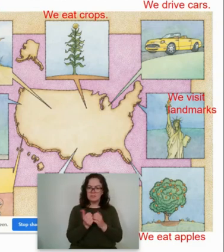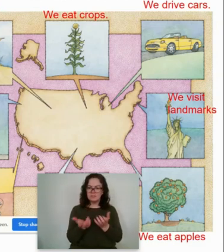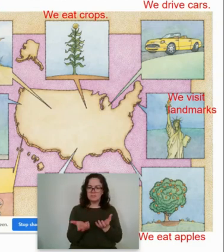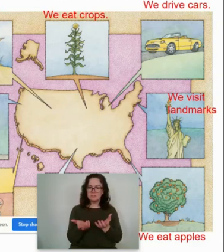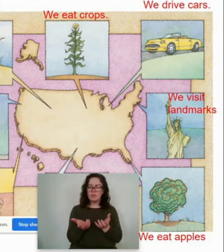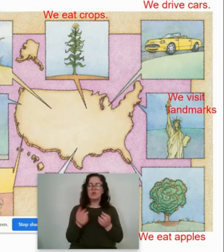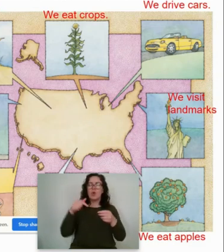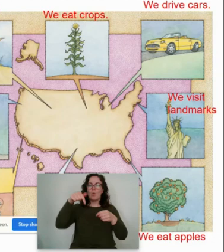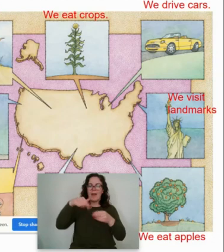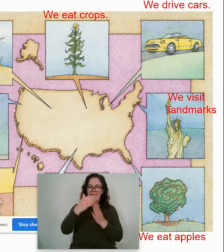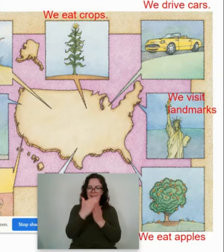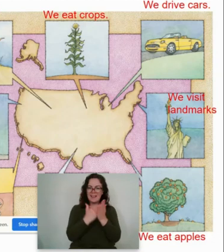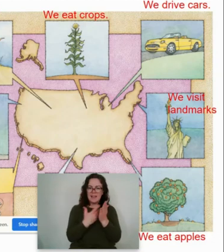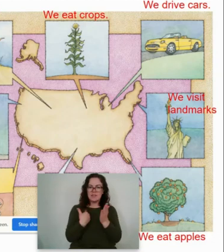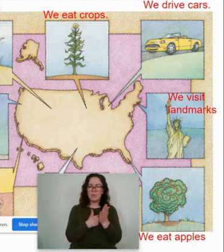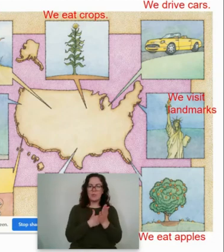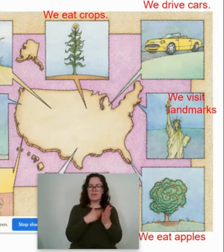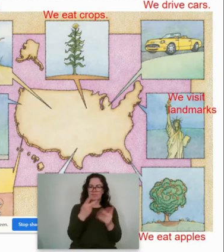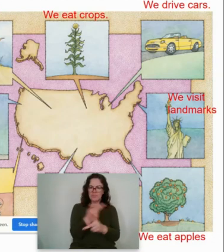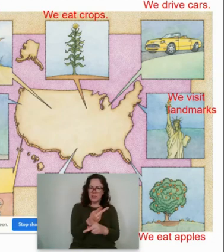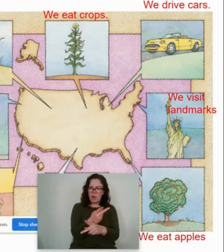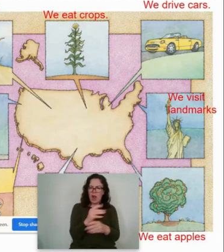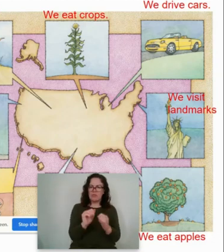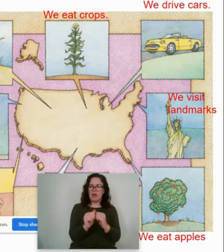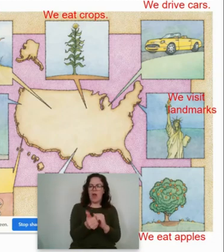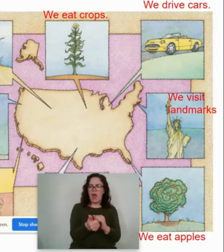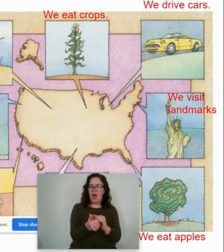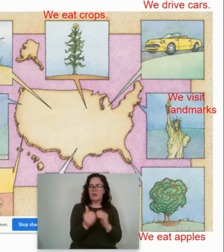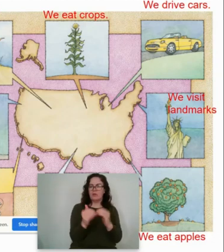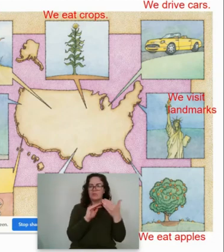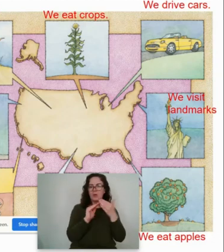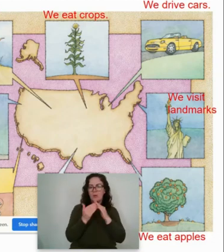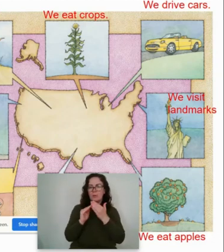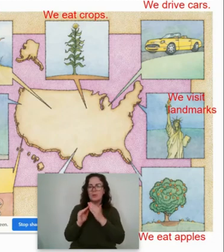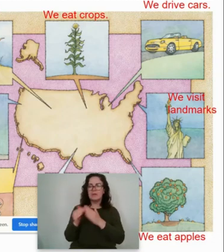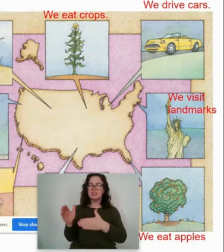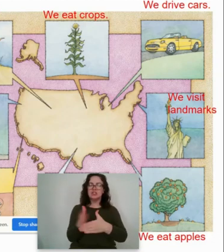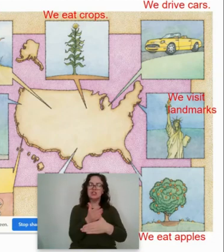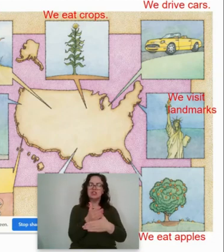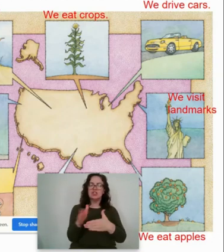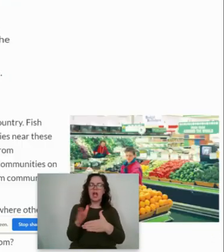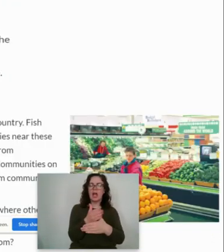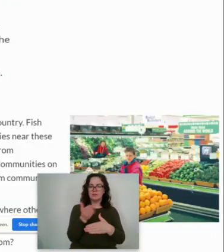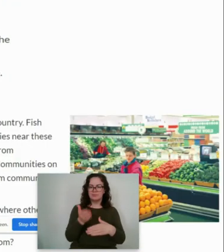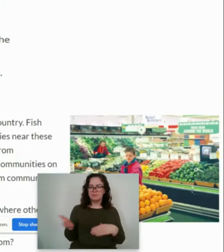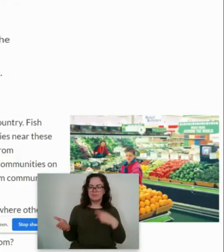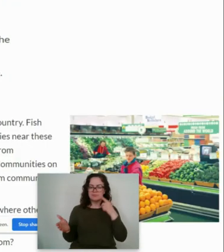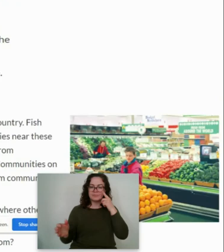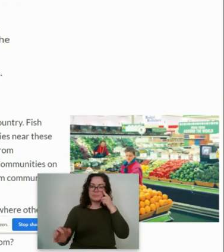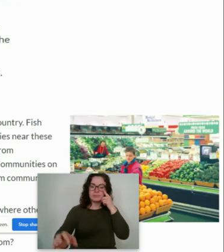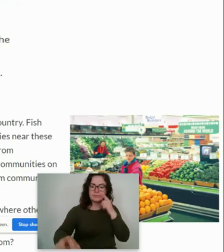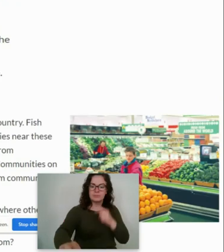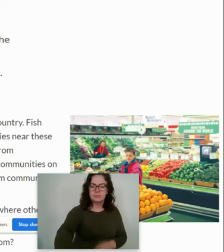So in this lesson, we're going to look at how communities in our country share what they have.